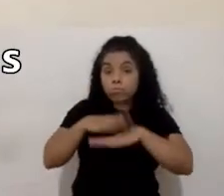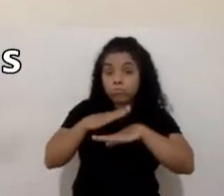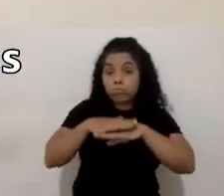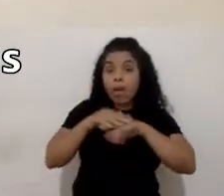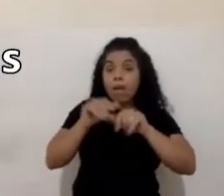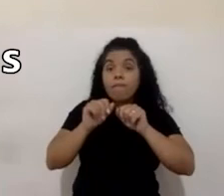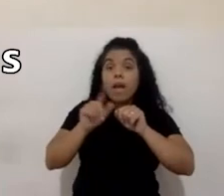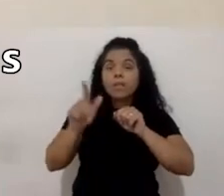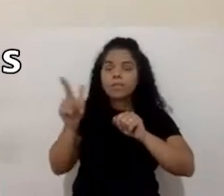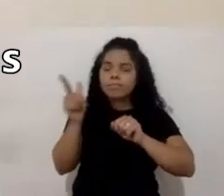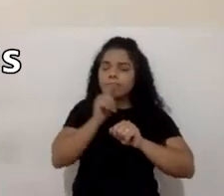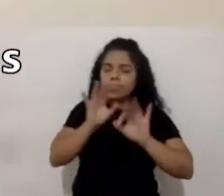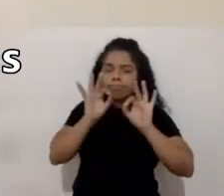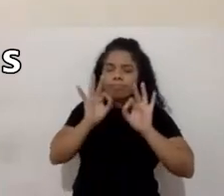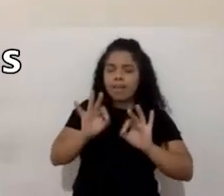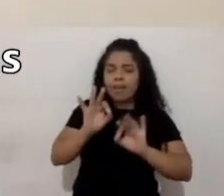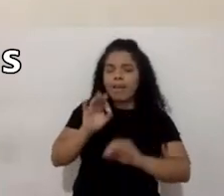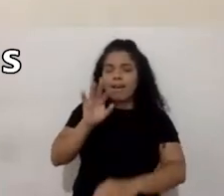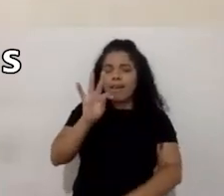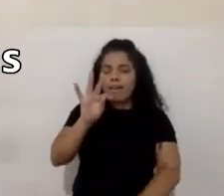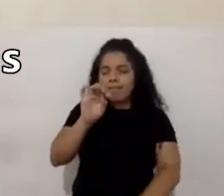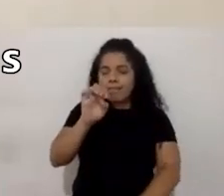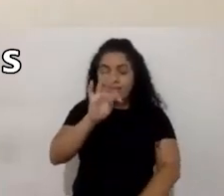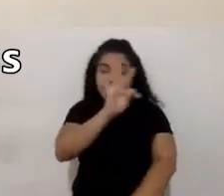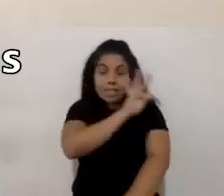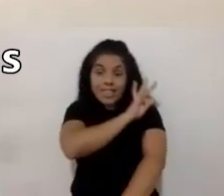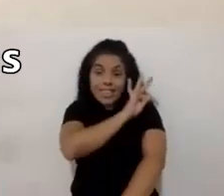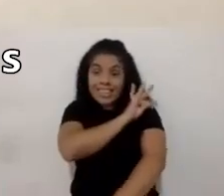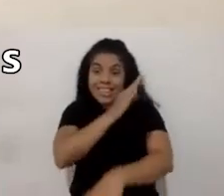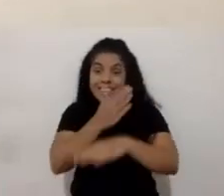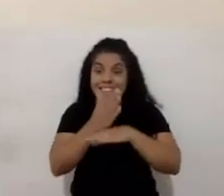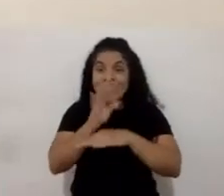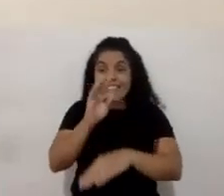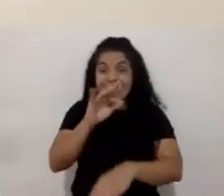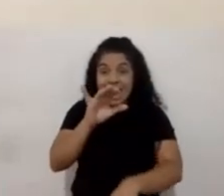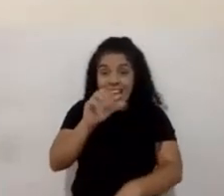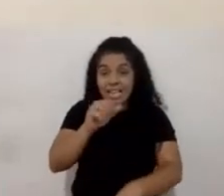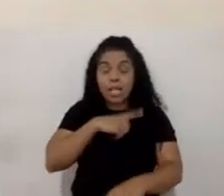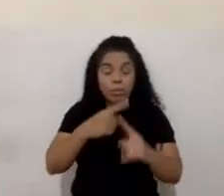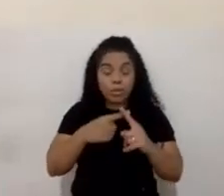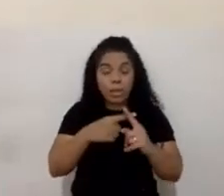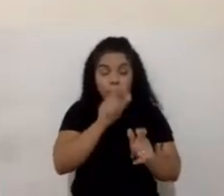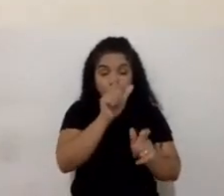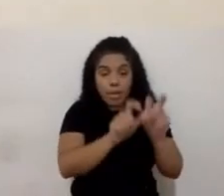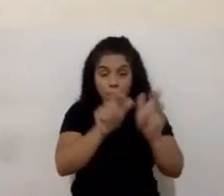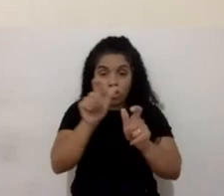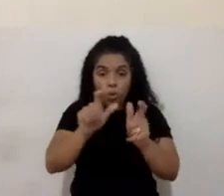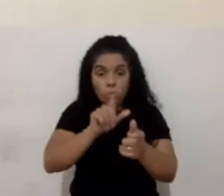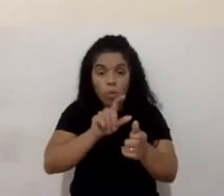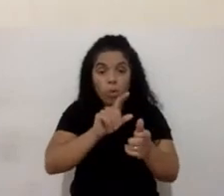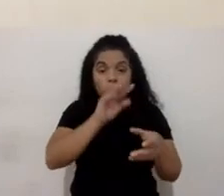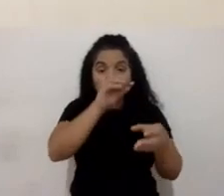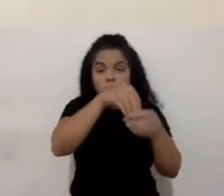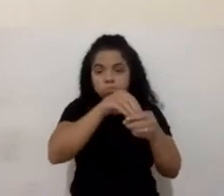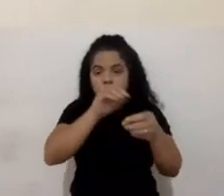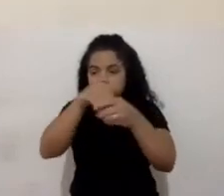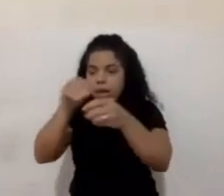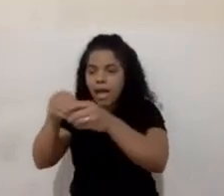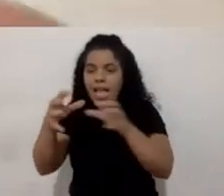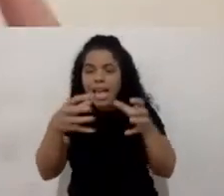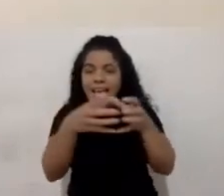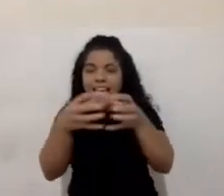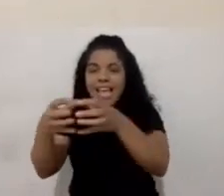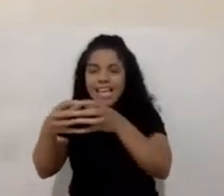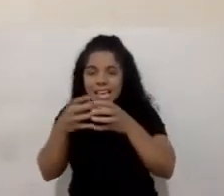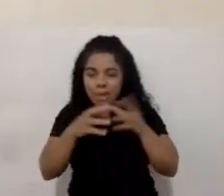across teams, visiting each other and reviewing what they're doing and having conversations about that. But you can also